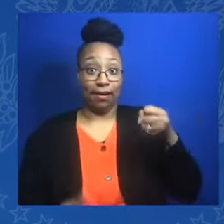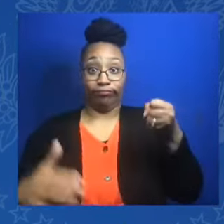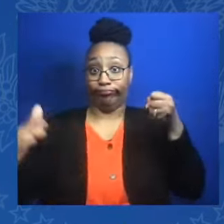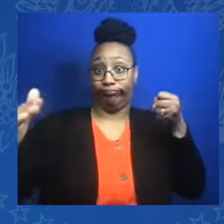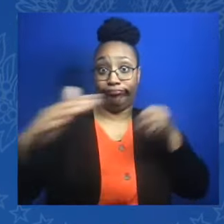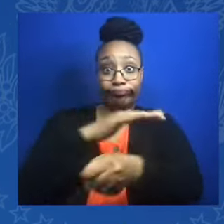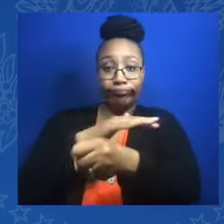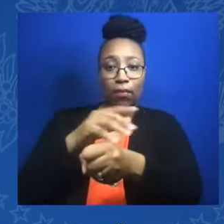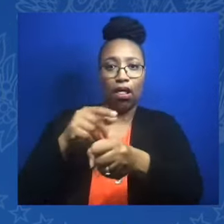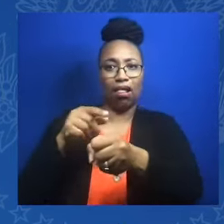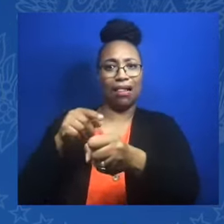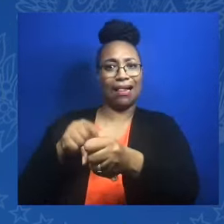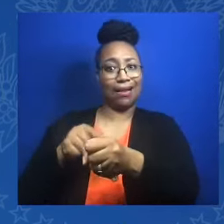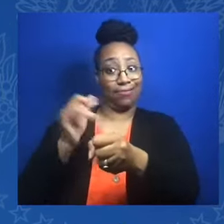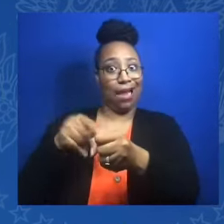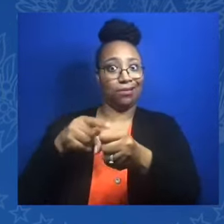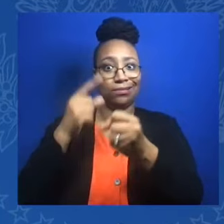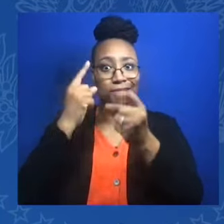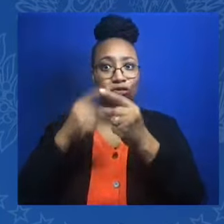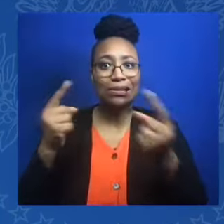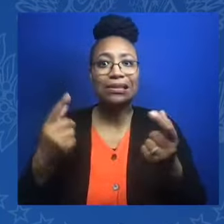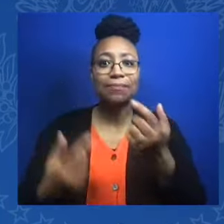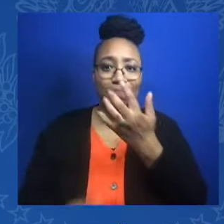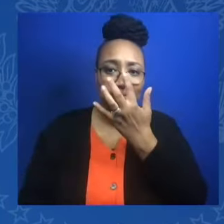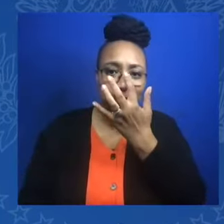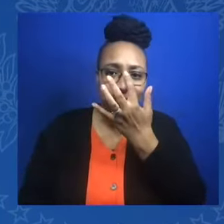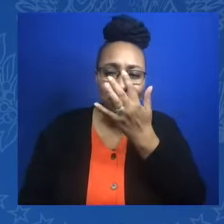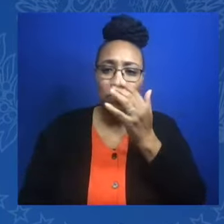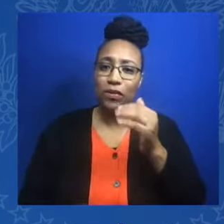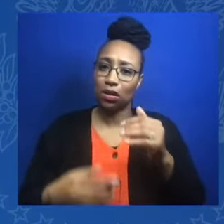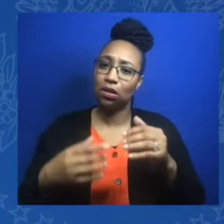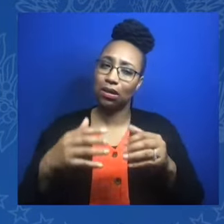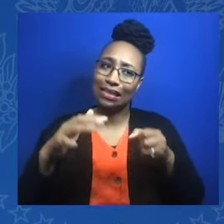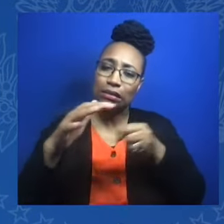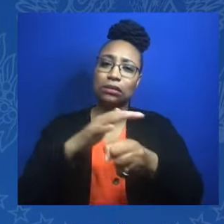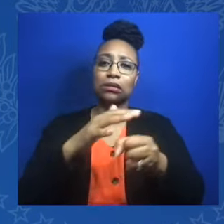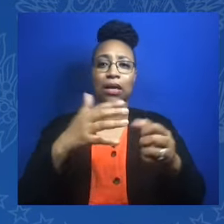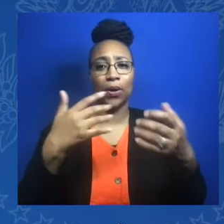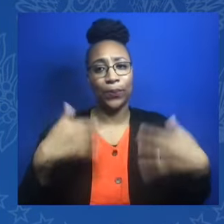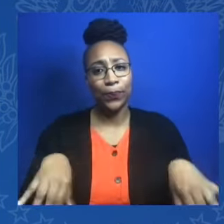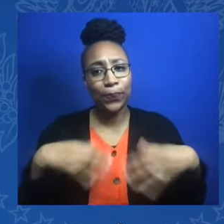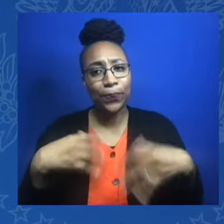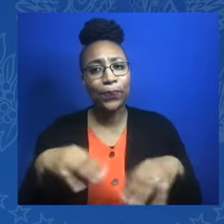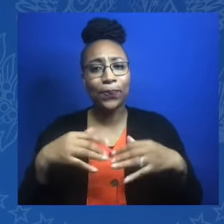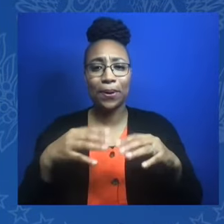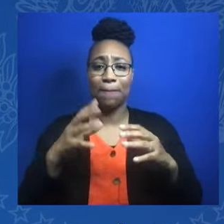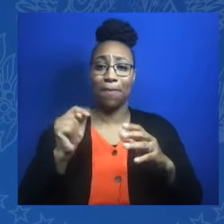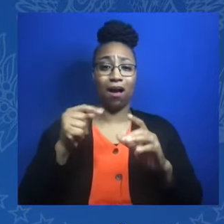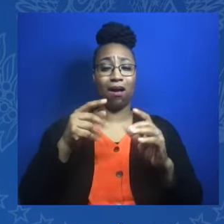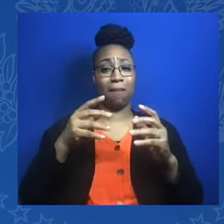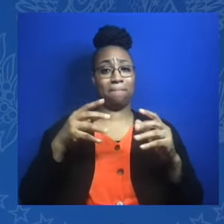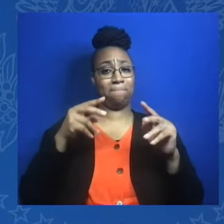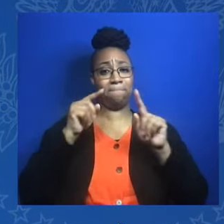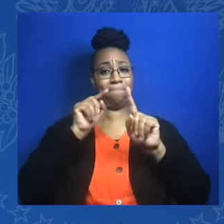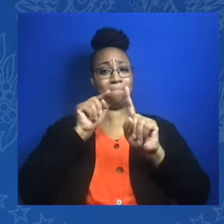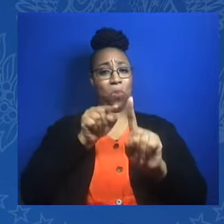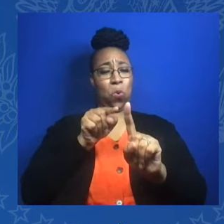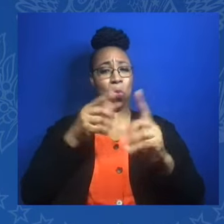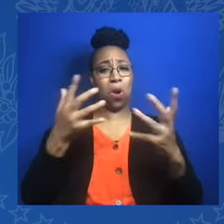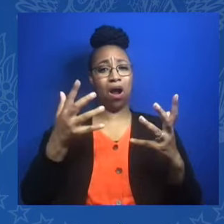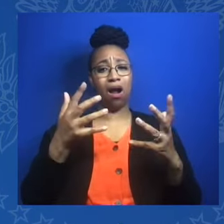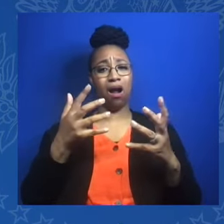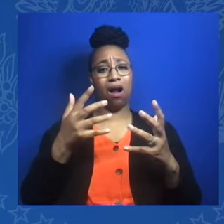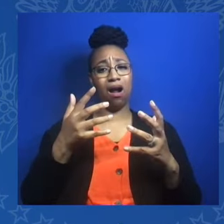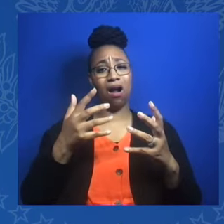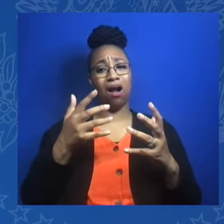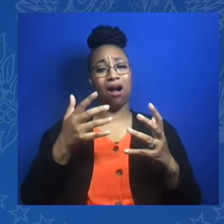It's not only a statement of values. Our citizens are not bargaining chips. They're not diplomatic leverage. They're human